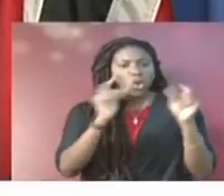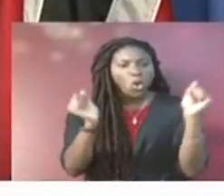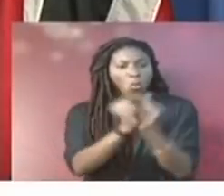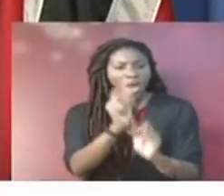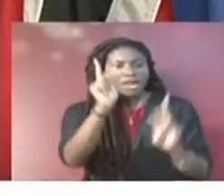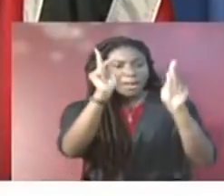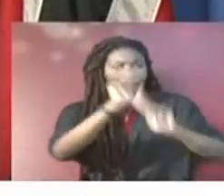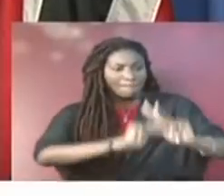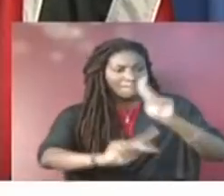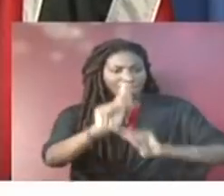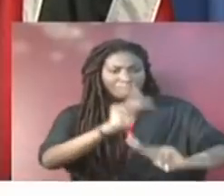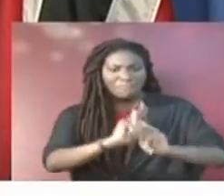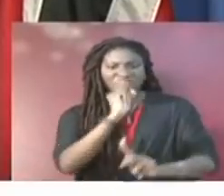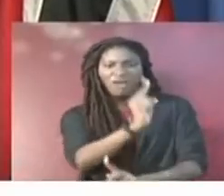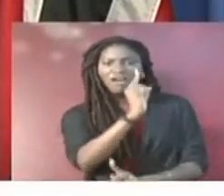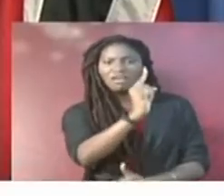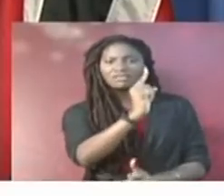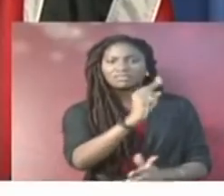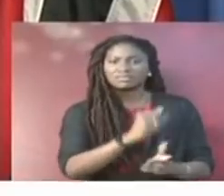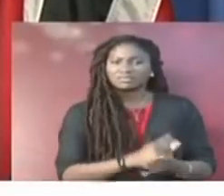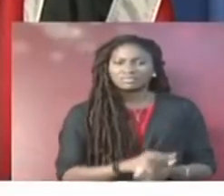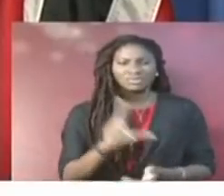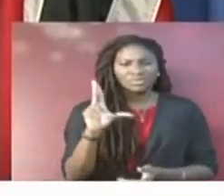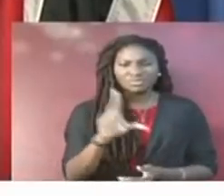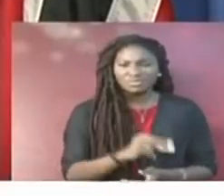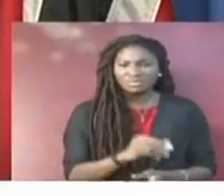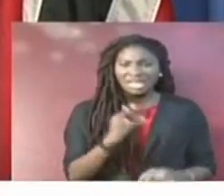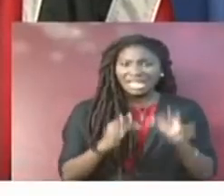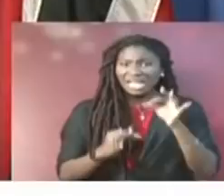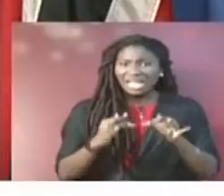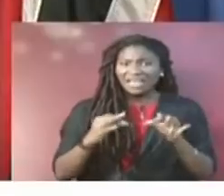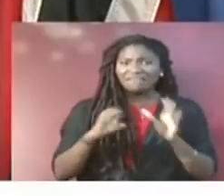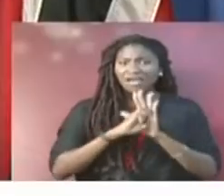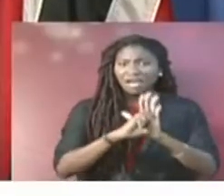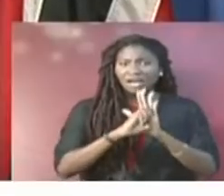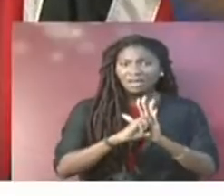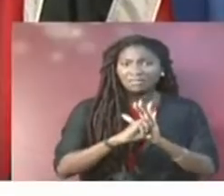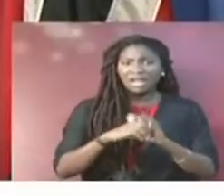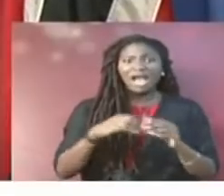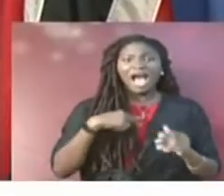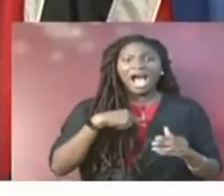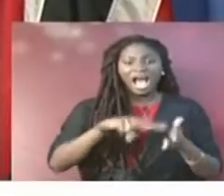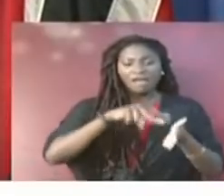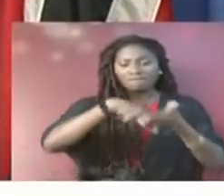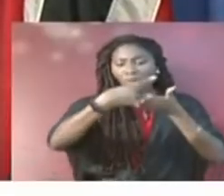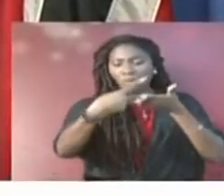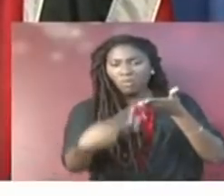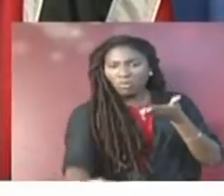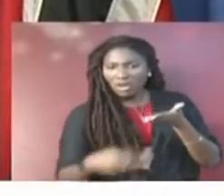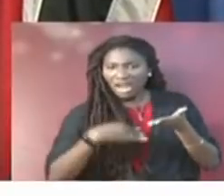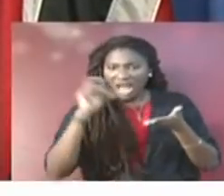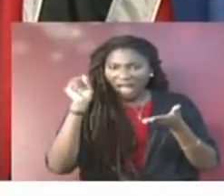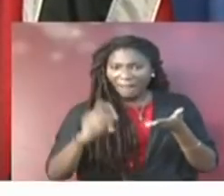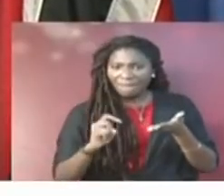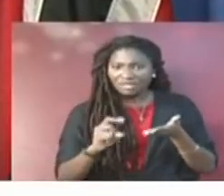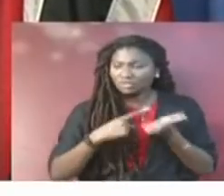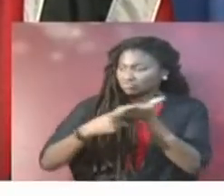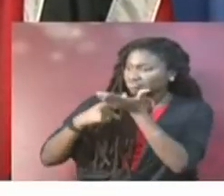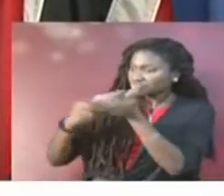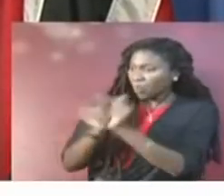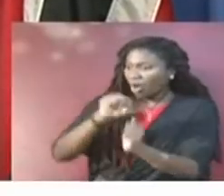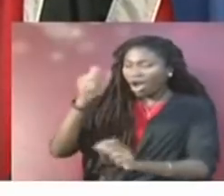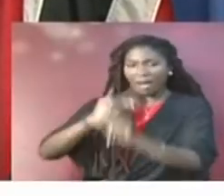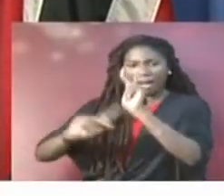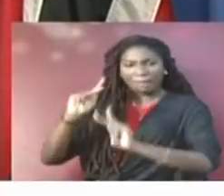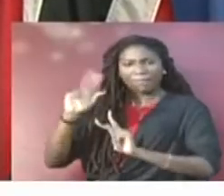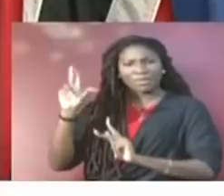You're falling off a roof, and you consult with who's in the house to bring a mattress so you can drop in the you can fall in the mattress.